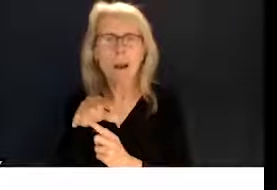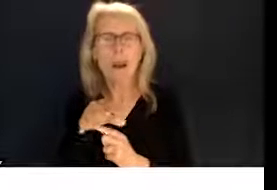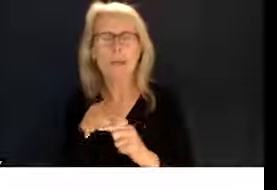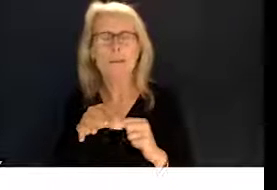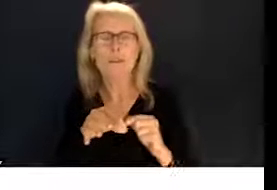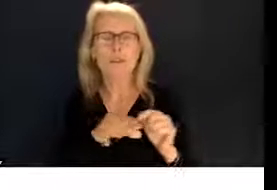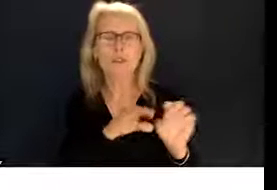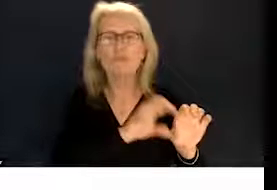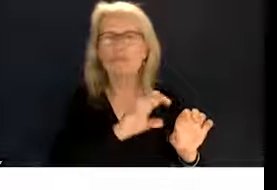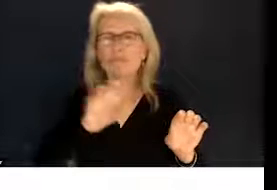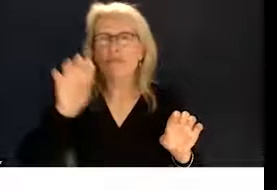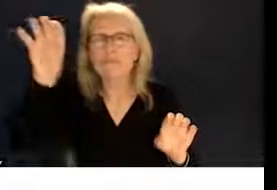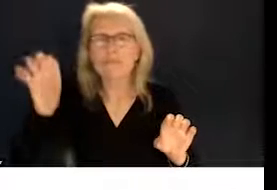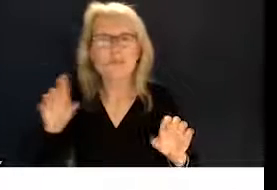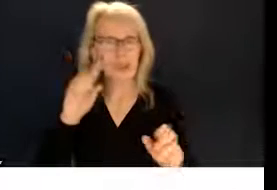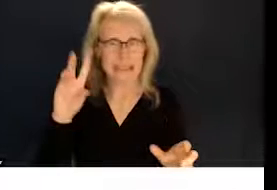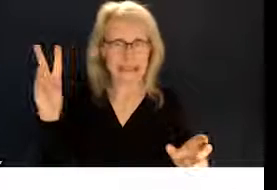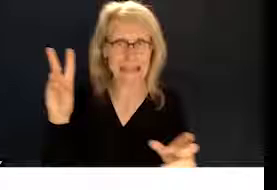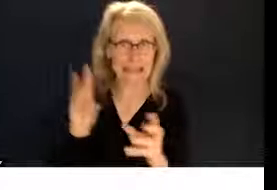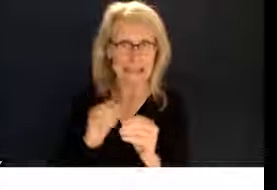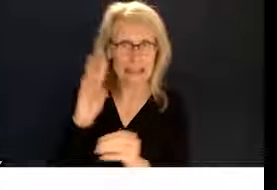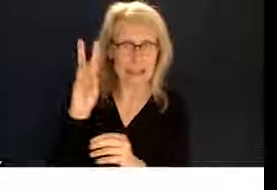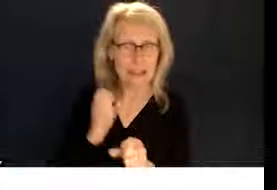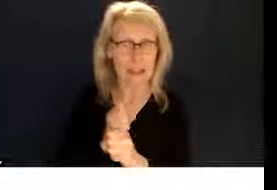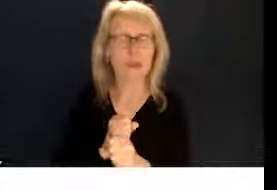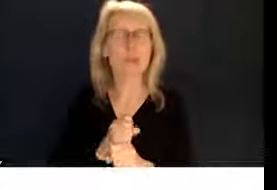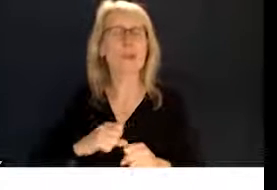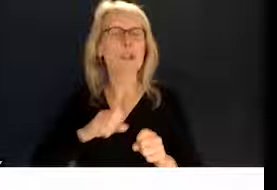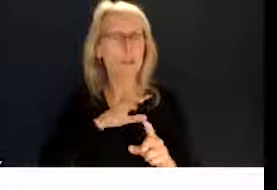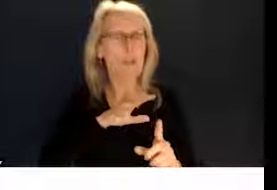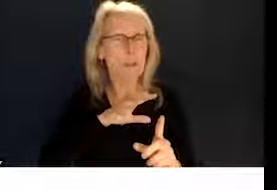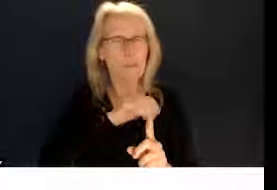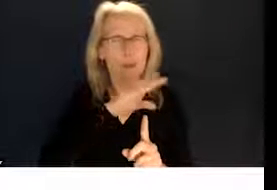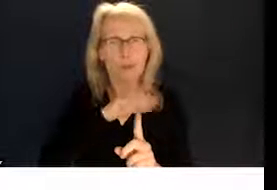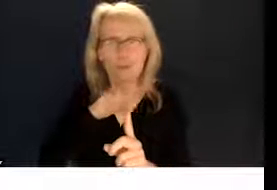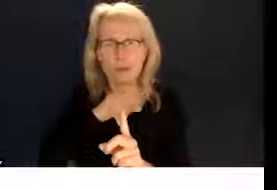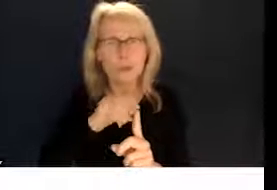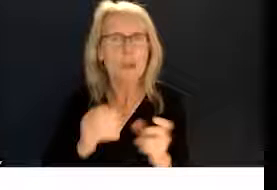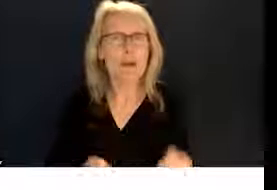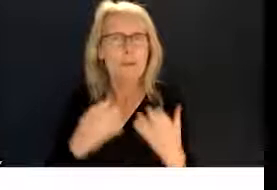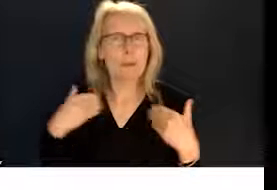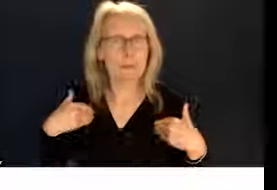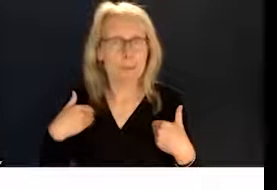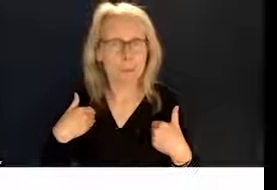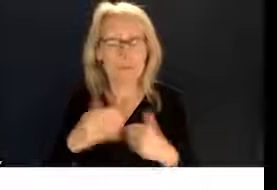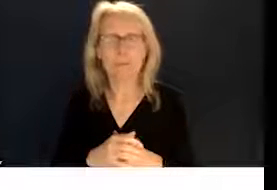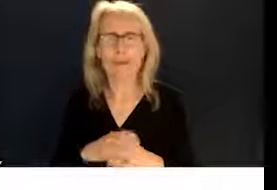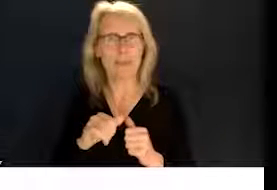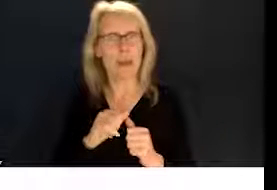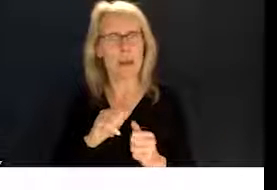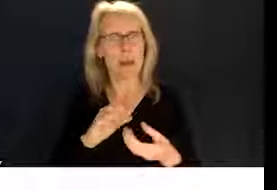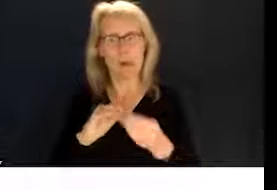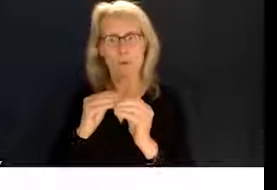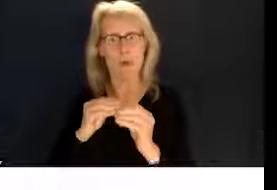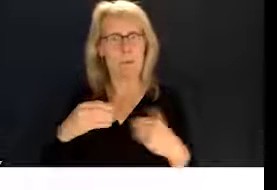for 6 years and saw what animals we were able to detect and whether or not those detections varied as a function